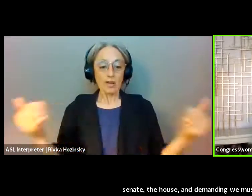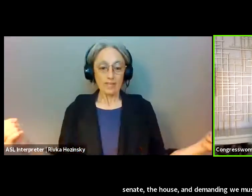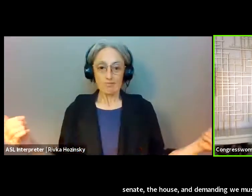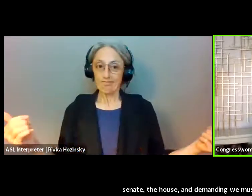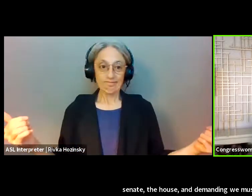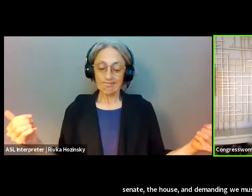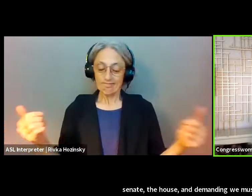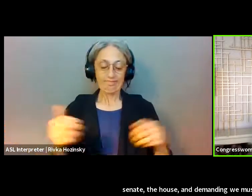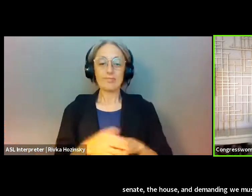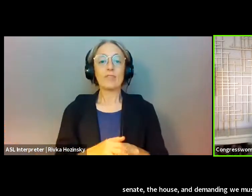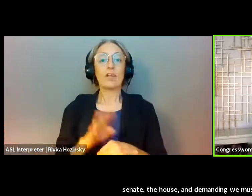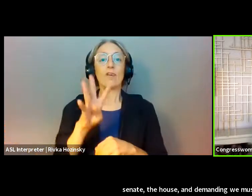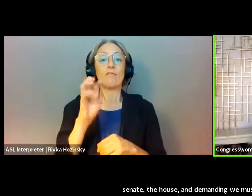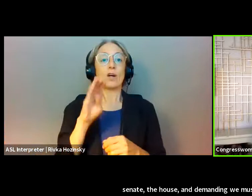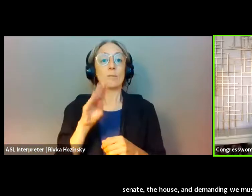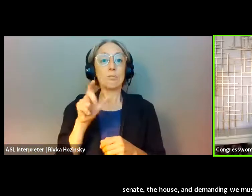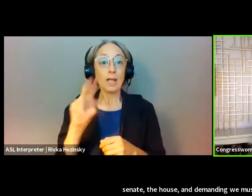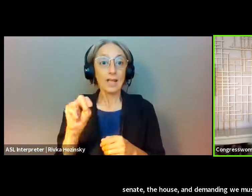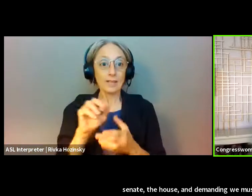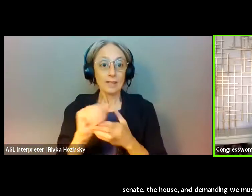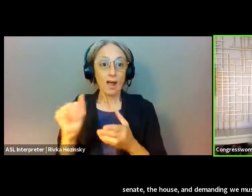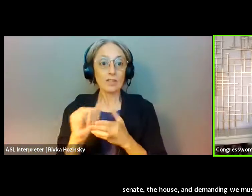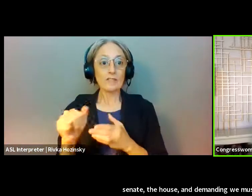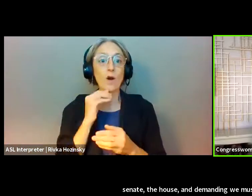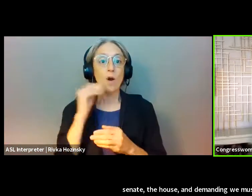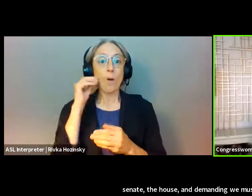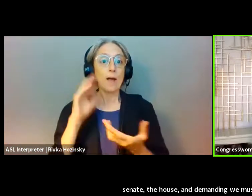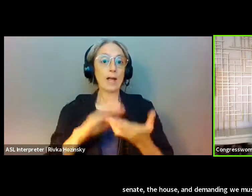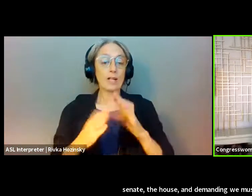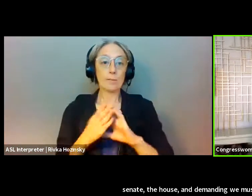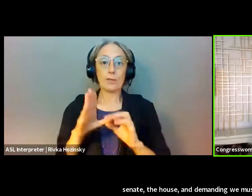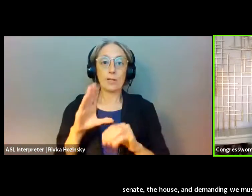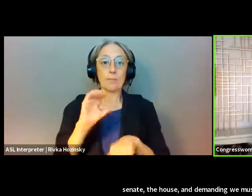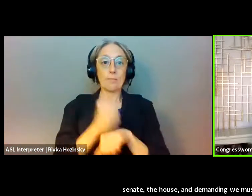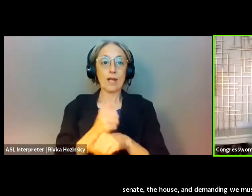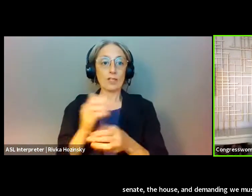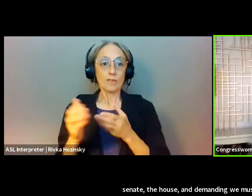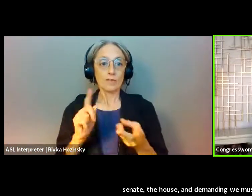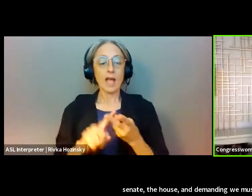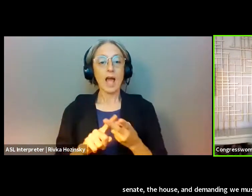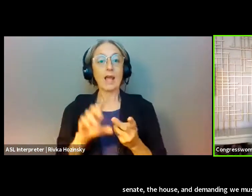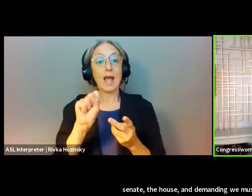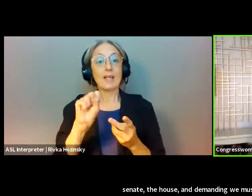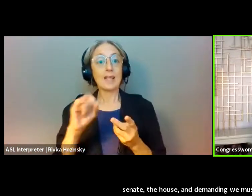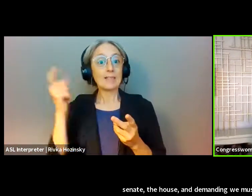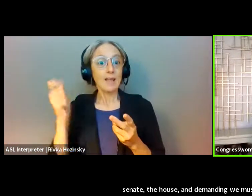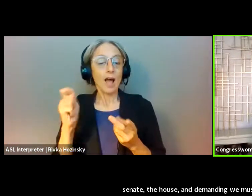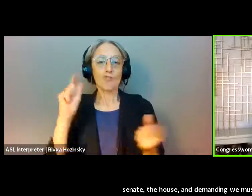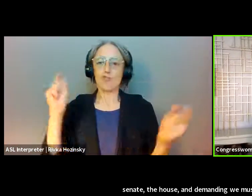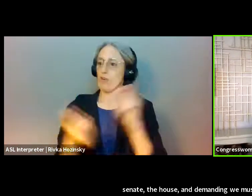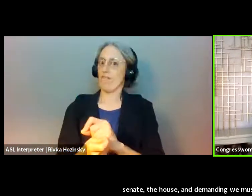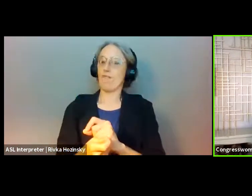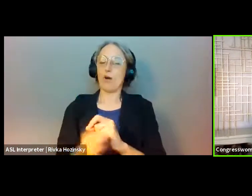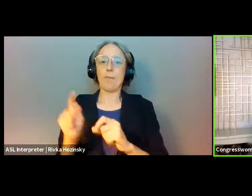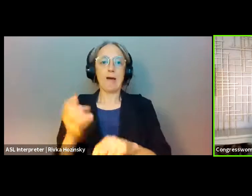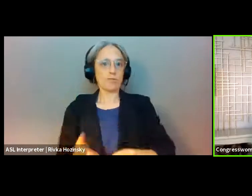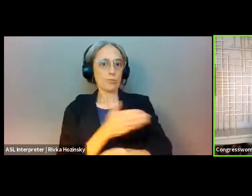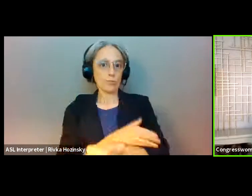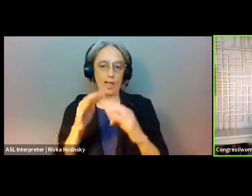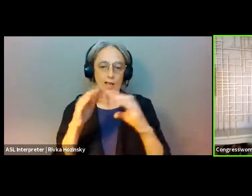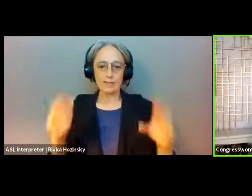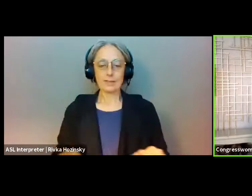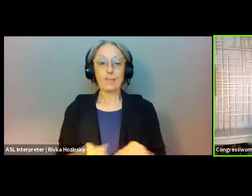community-based services and critical SSI reform. It's housing justice that centers